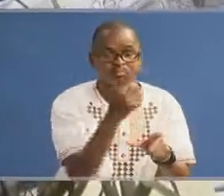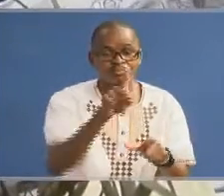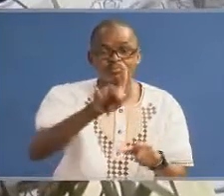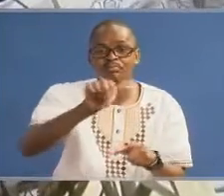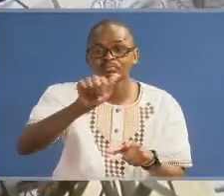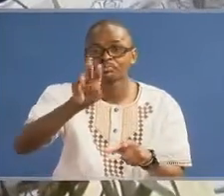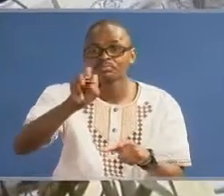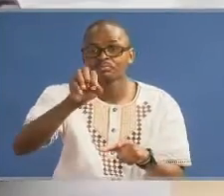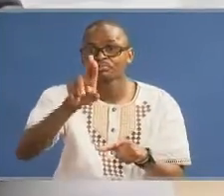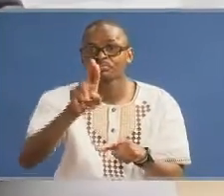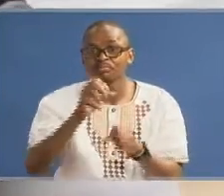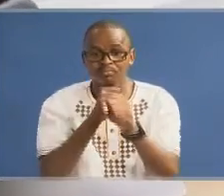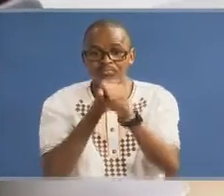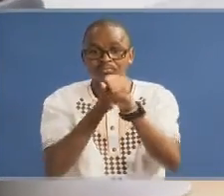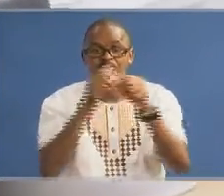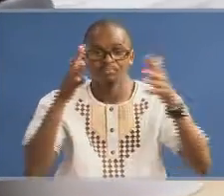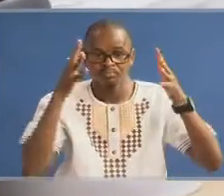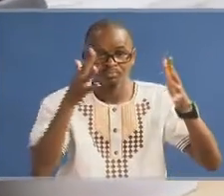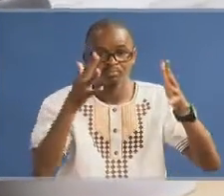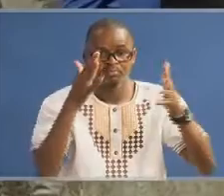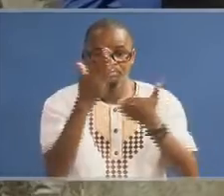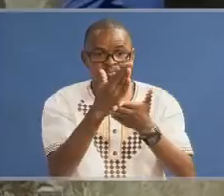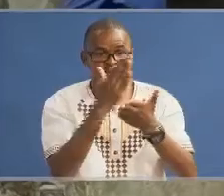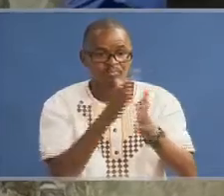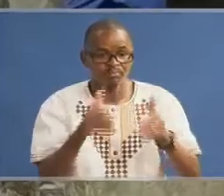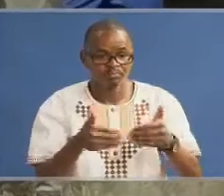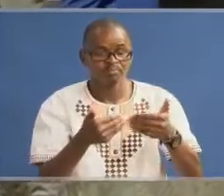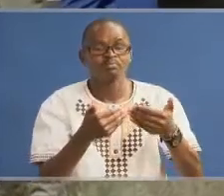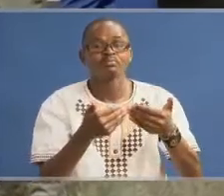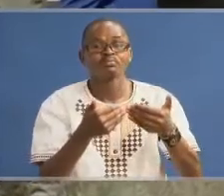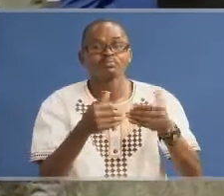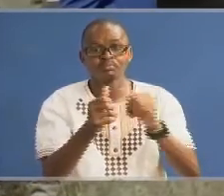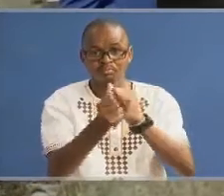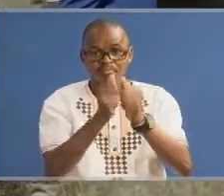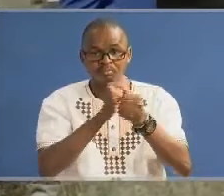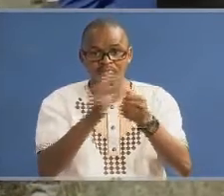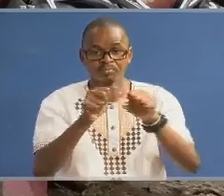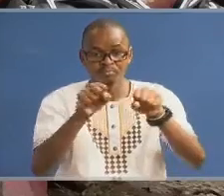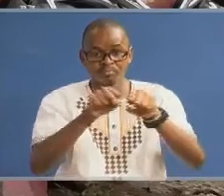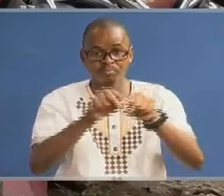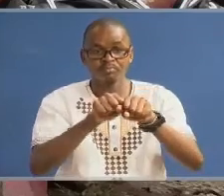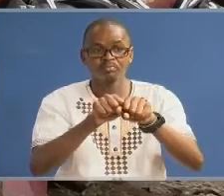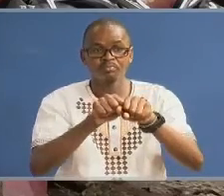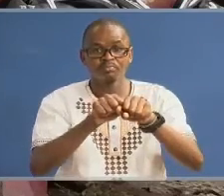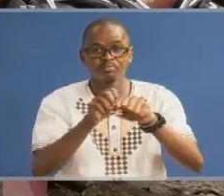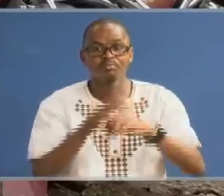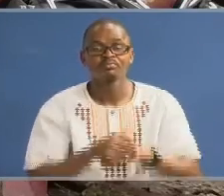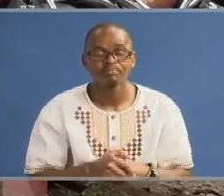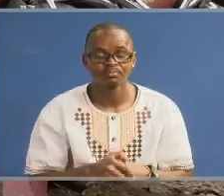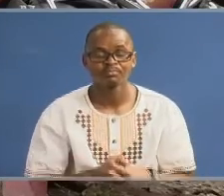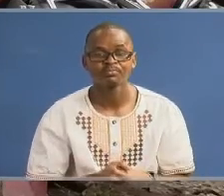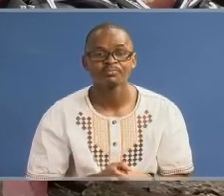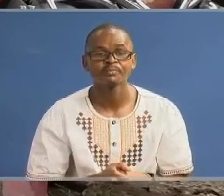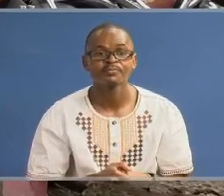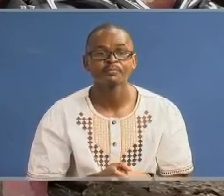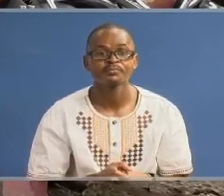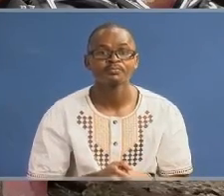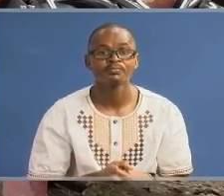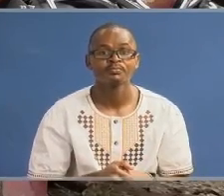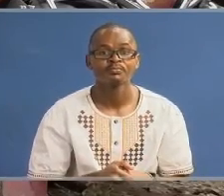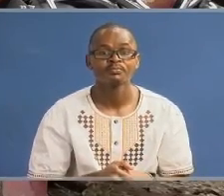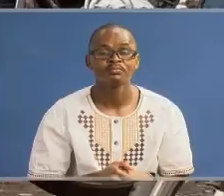Kamau also sponsored a lunch program and donated sport shoes to the riders. Mtabazi Abdul, KUTV.